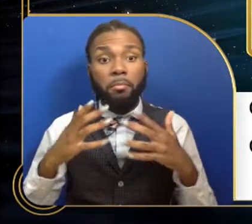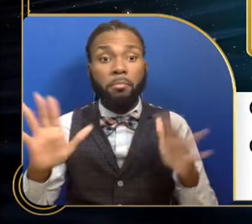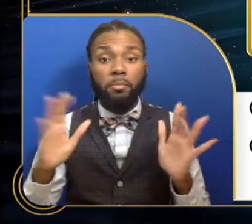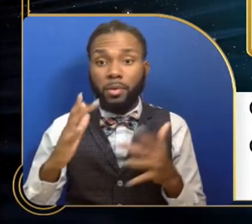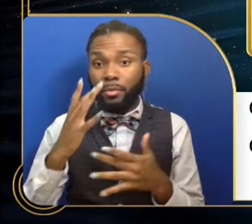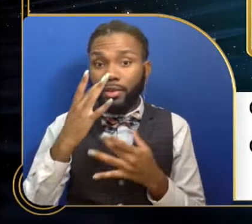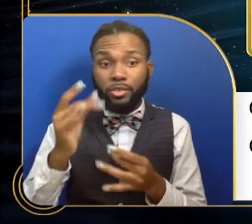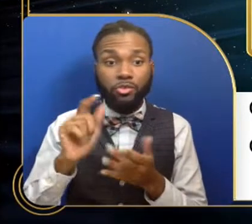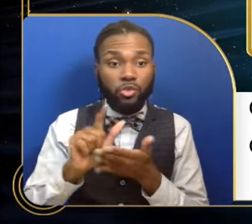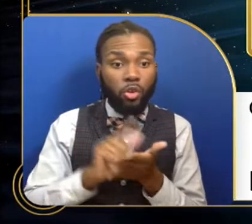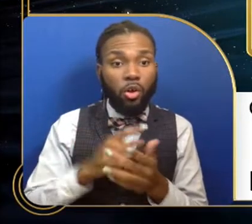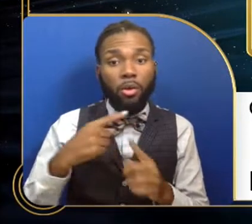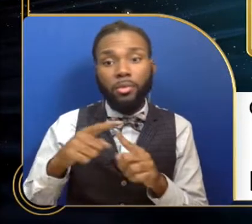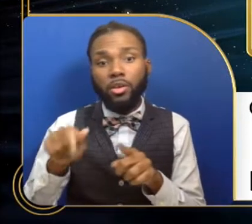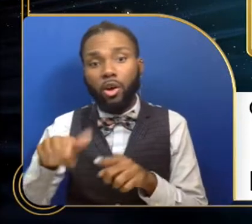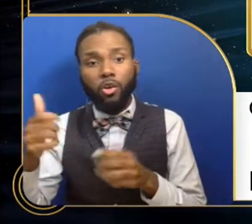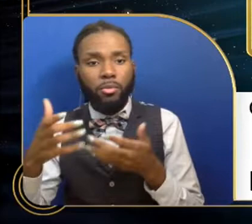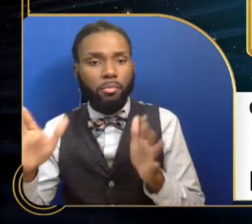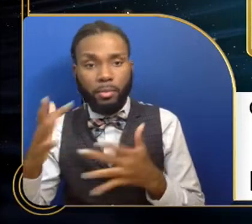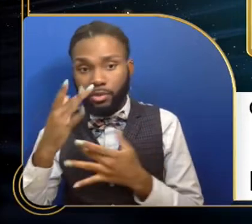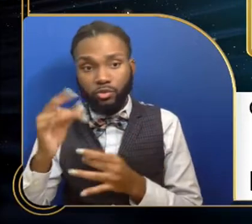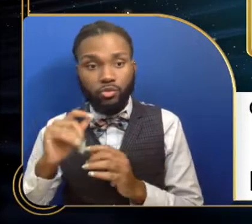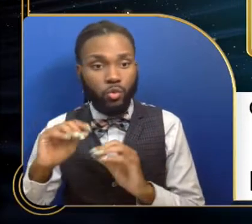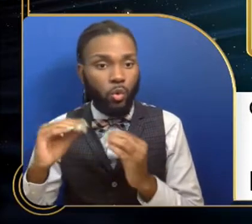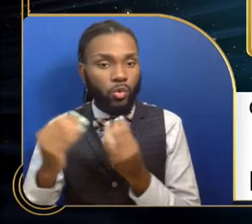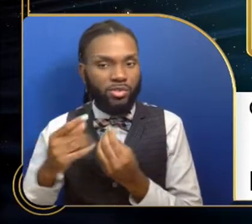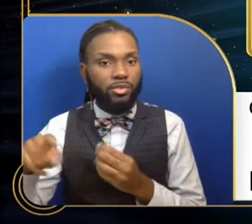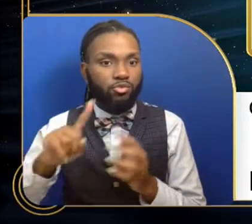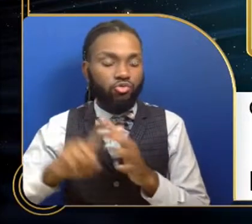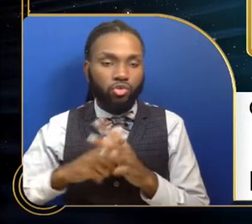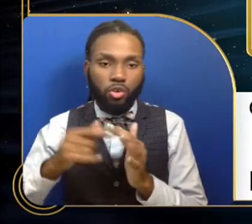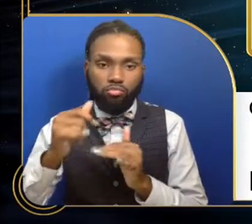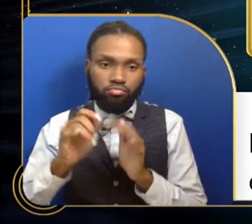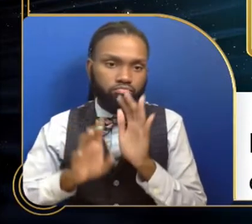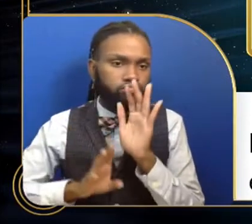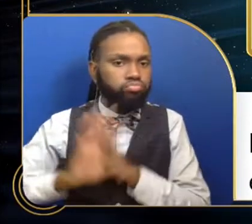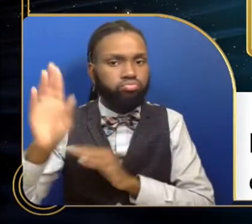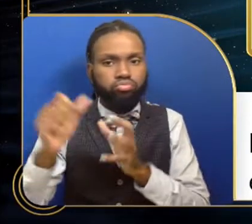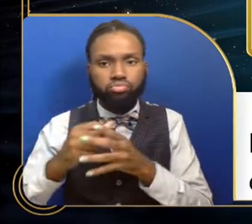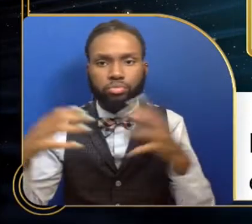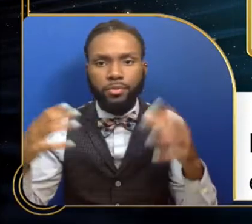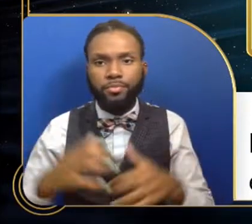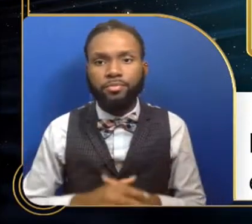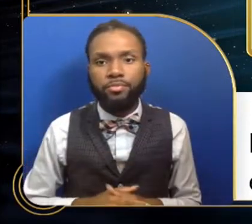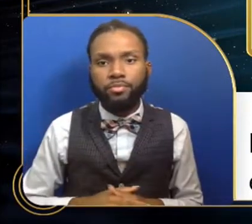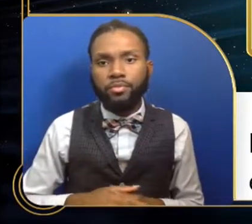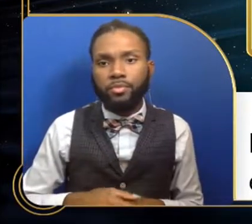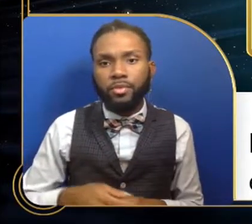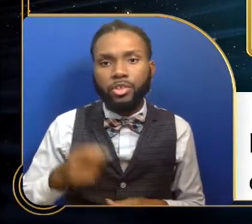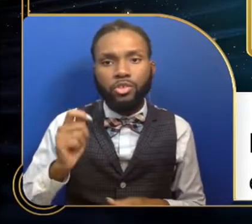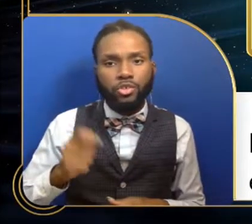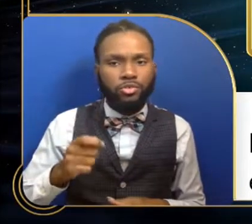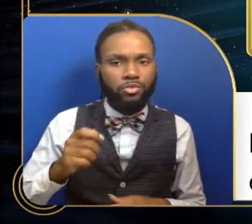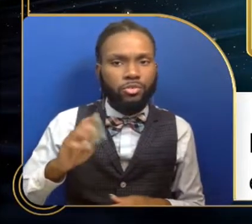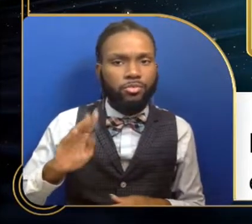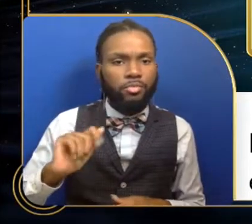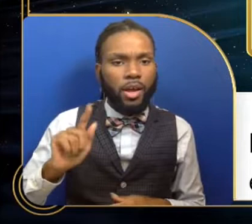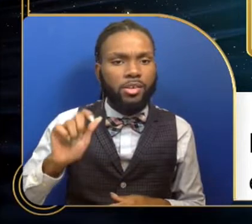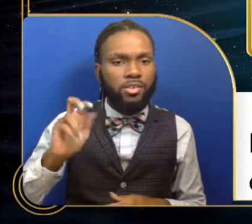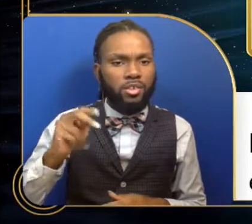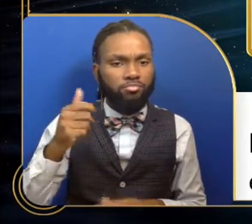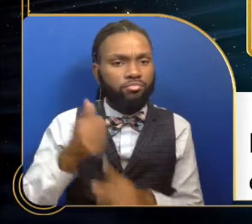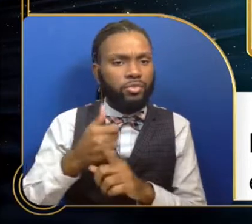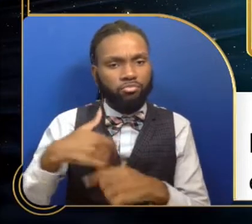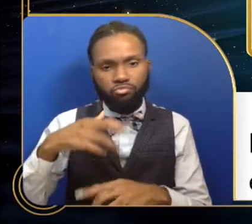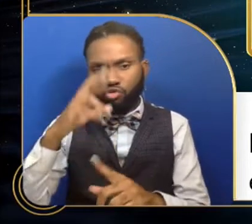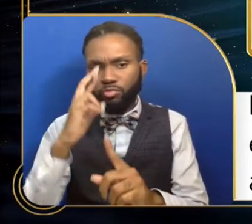interest law organizations began to explode. Judge Bazelon was a very well-respected and very influential judge,